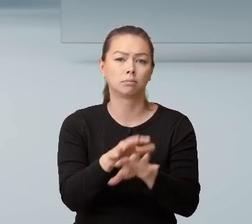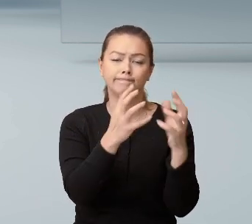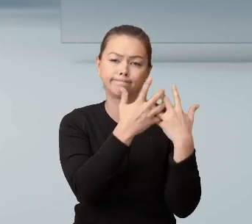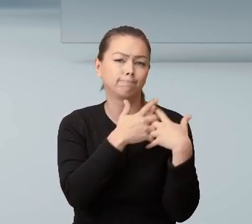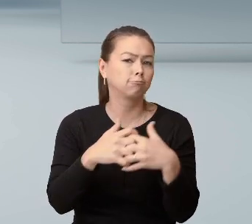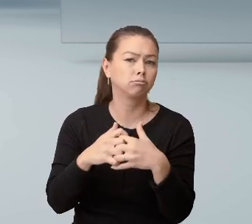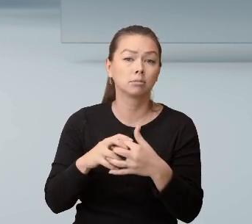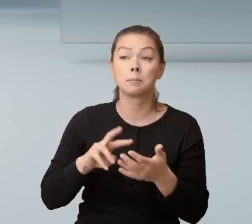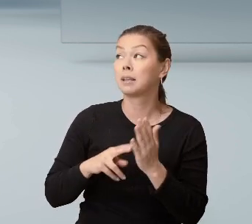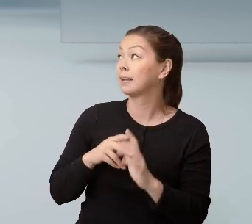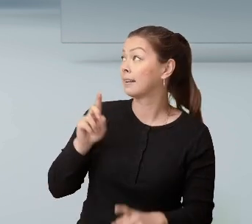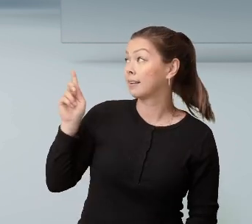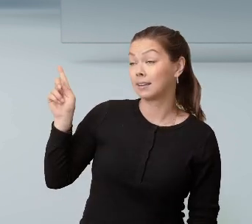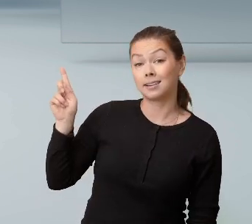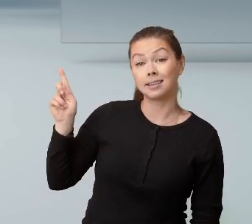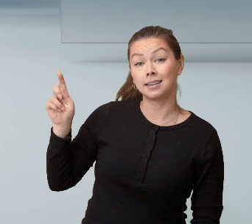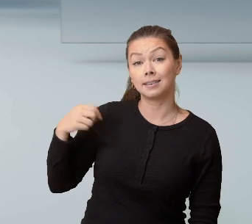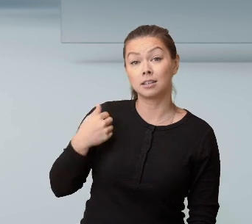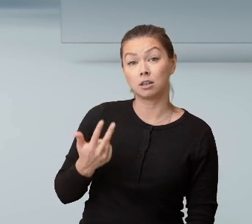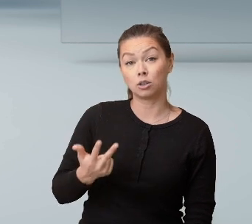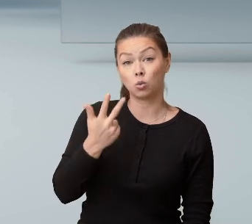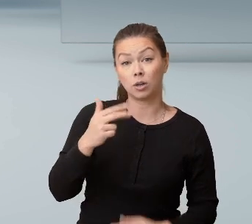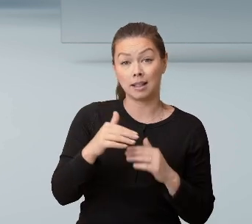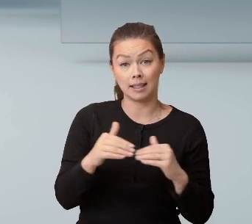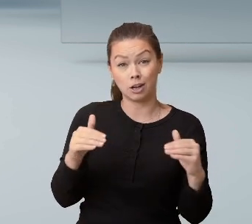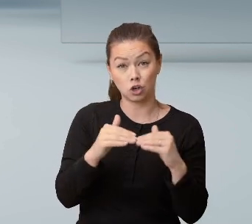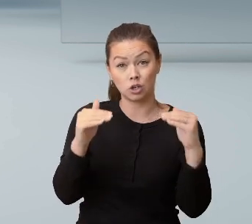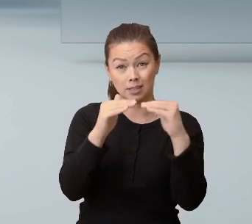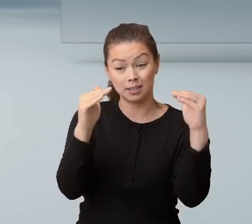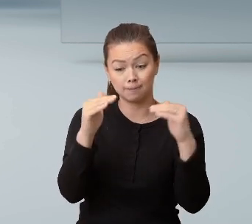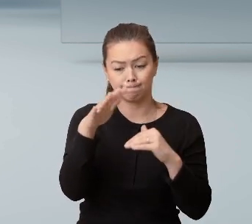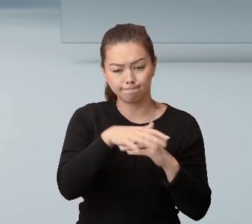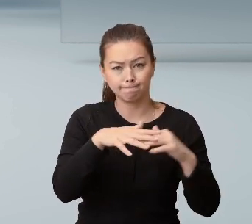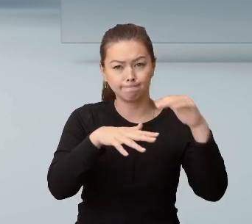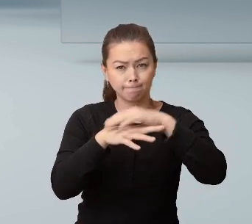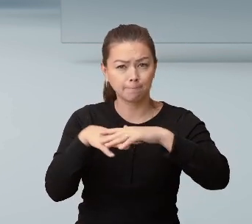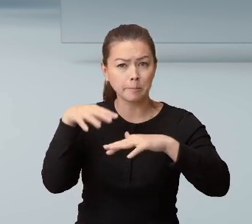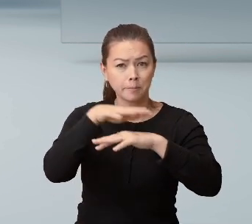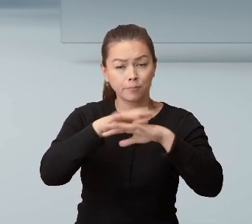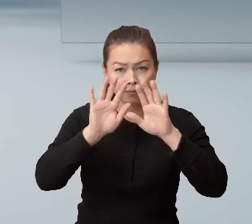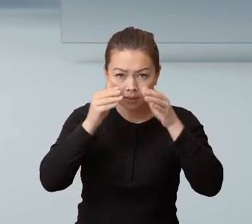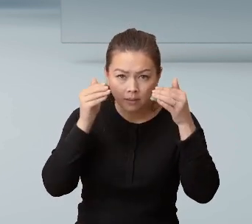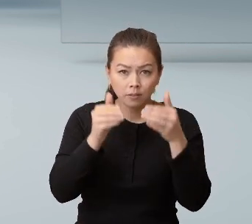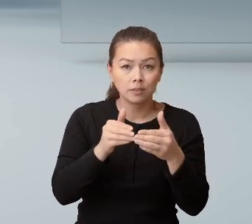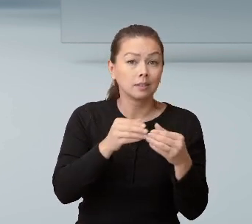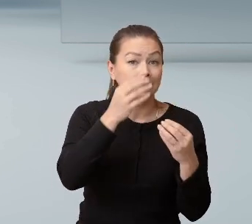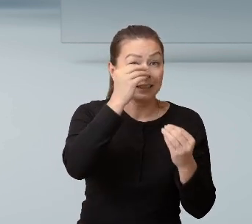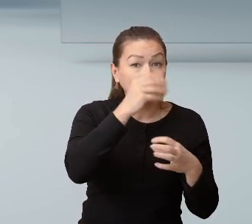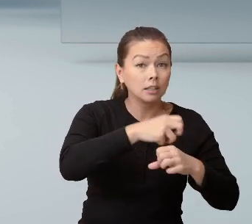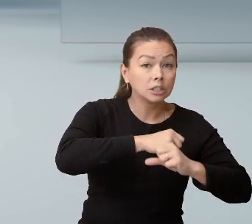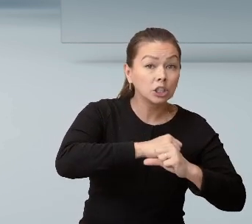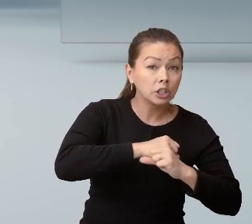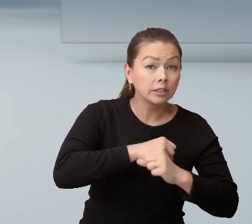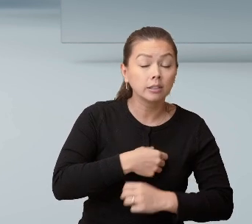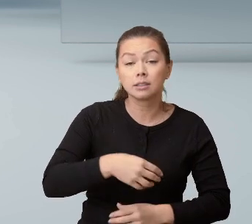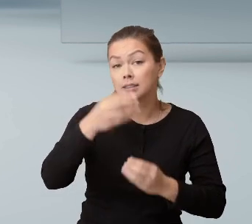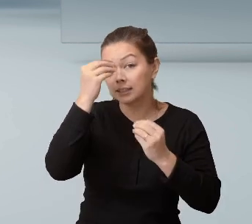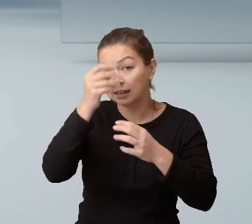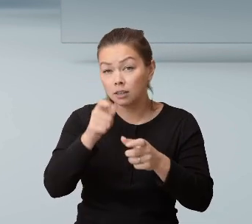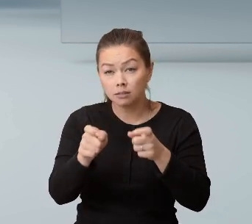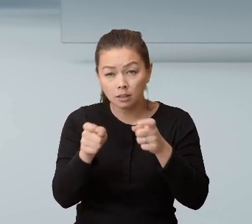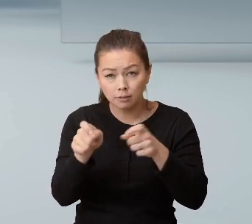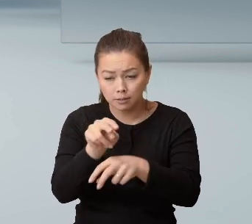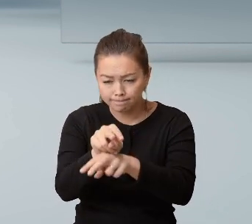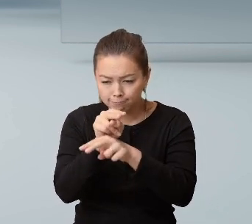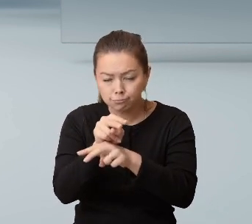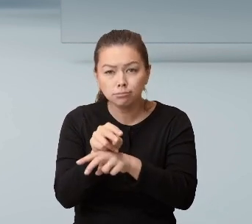the suite, where then we can focus at the 3 layers here of data security, data governance, and your risk and